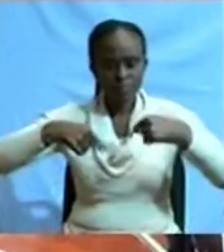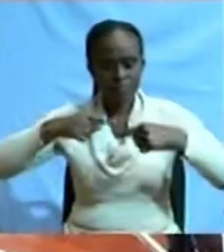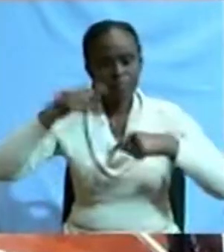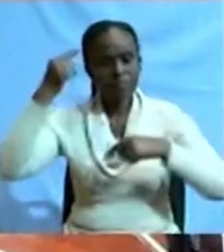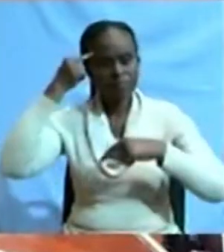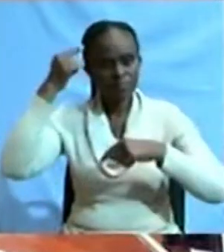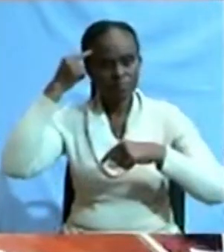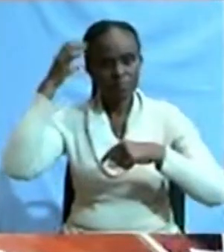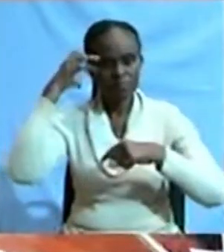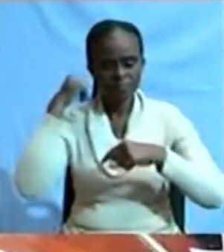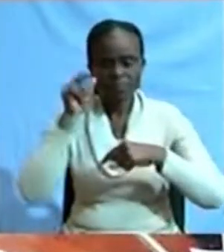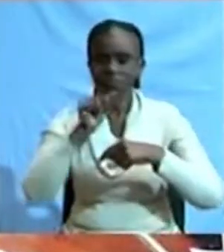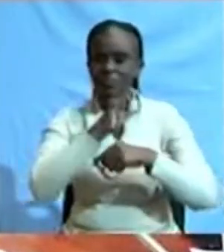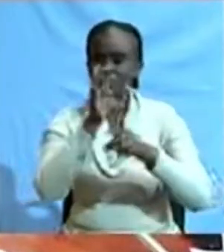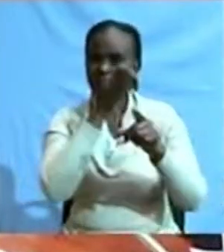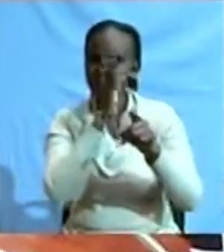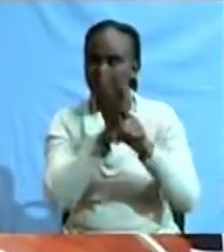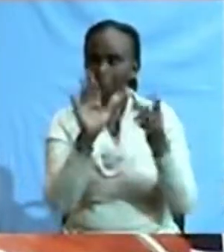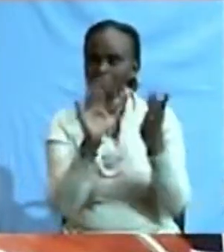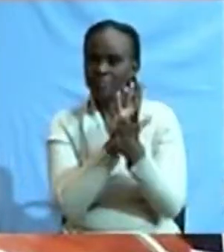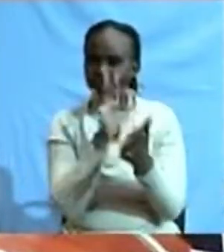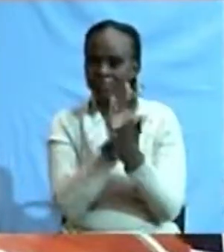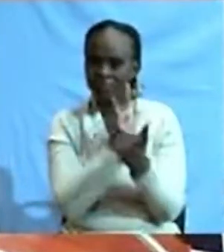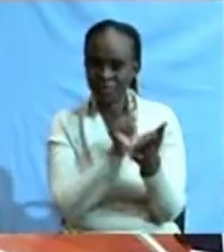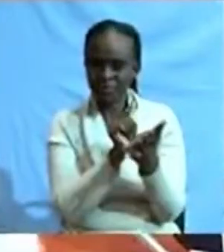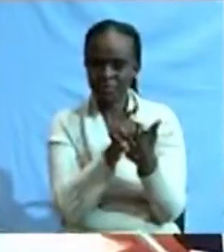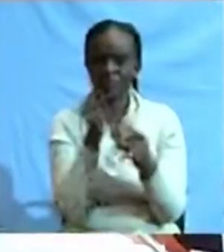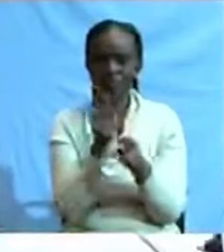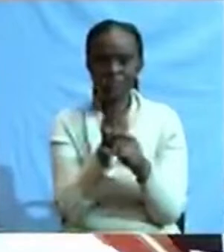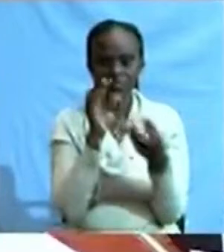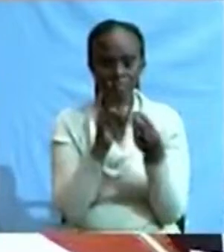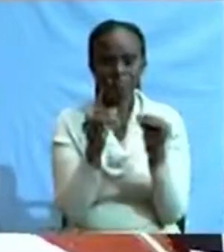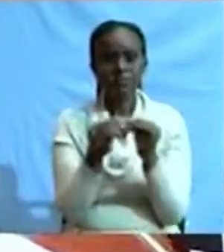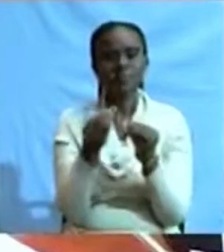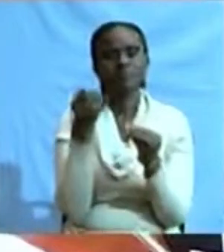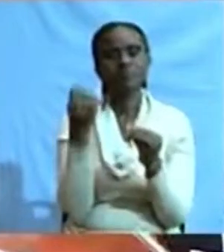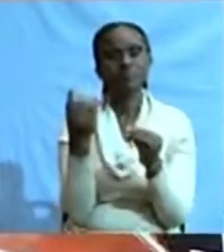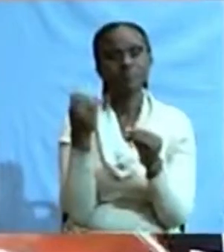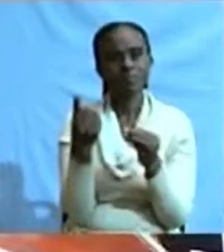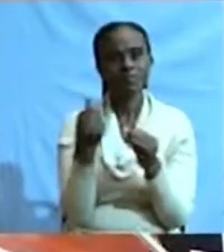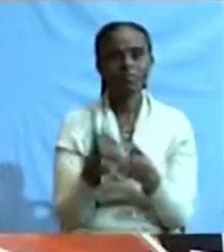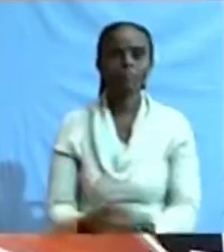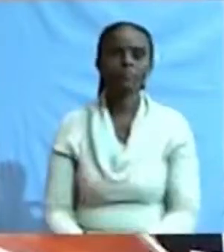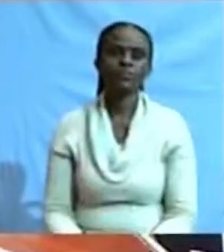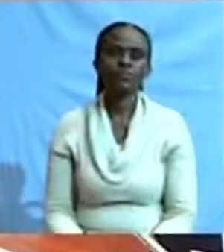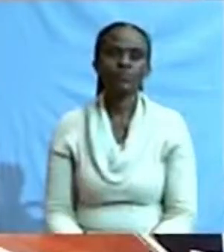officer. You can refer to a documentation forming Appendix 11.